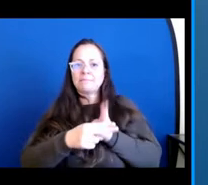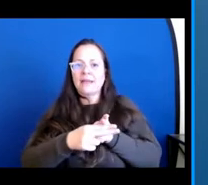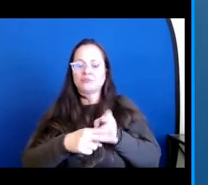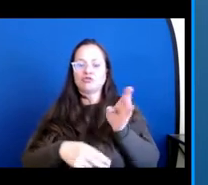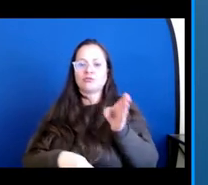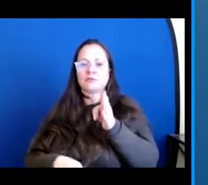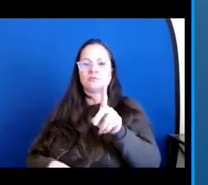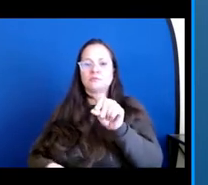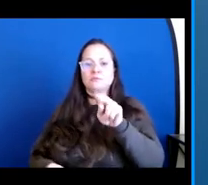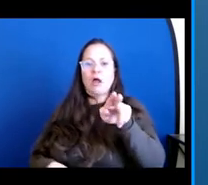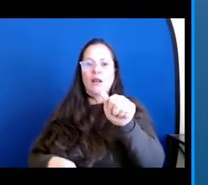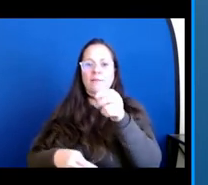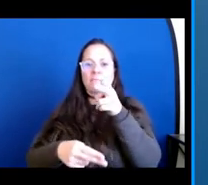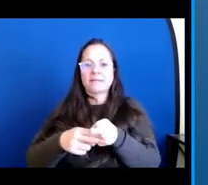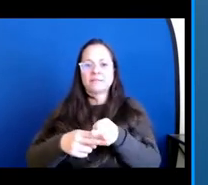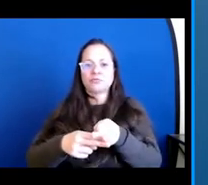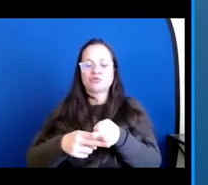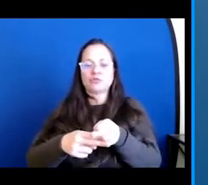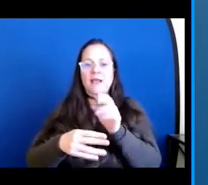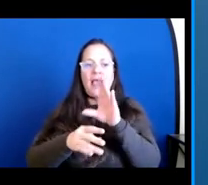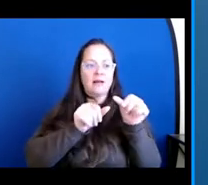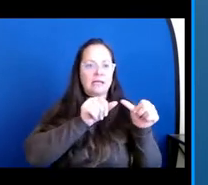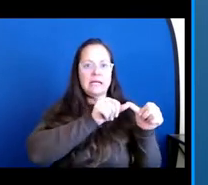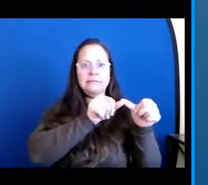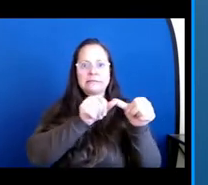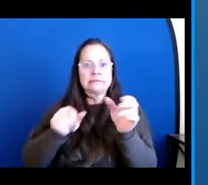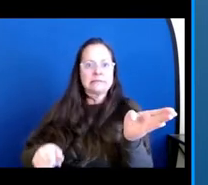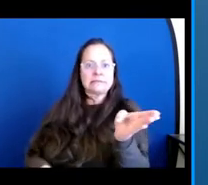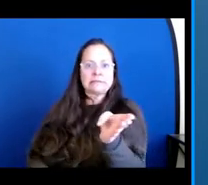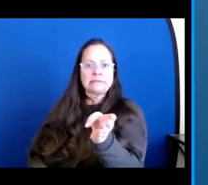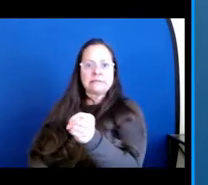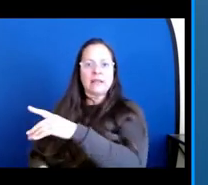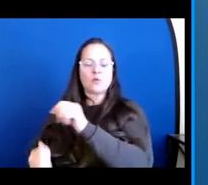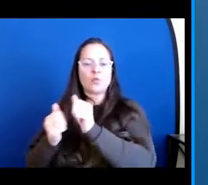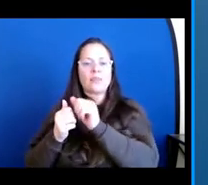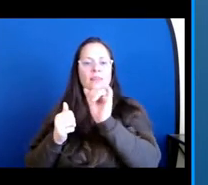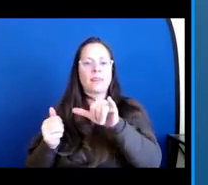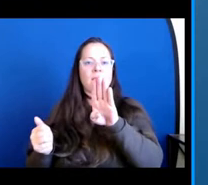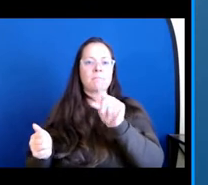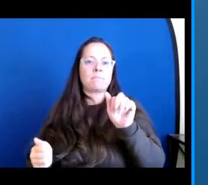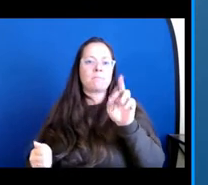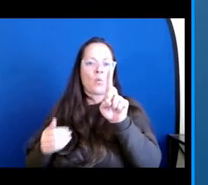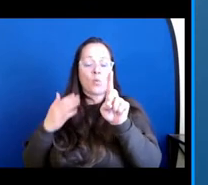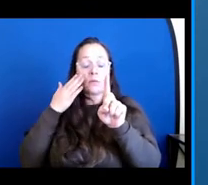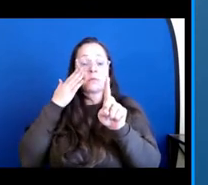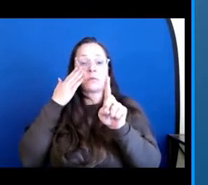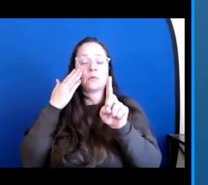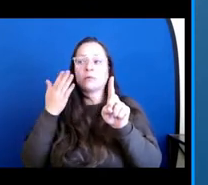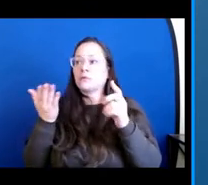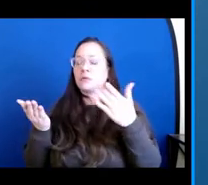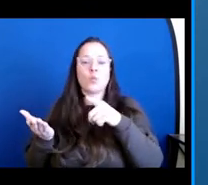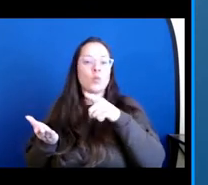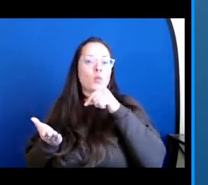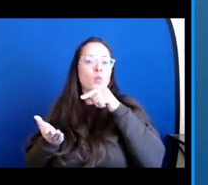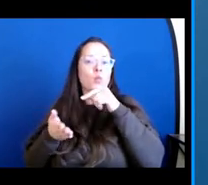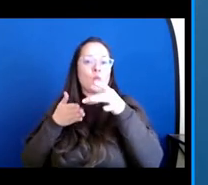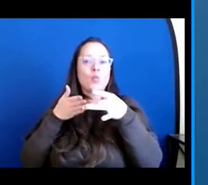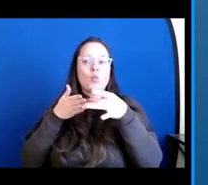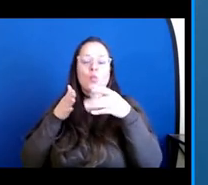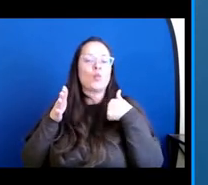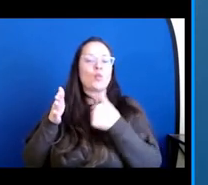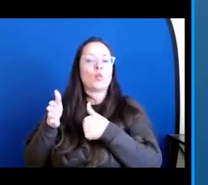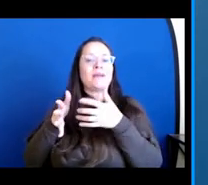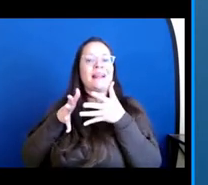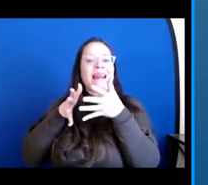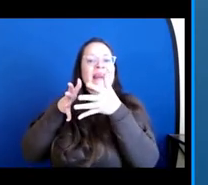mention of and it's been the consistency across this board and who we leave this party in the hands of